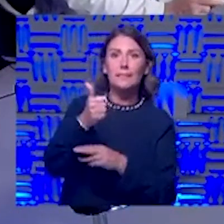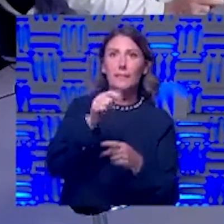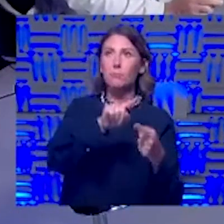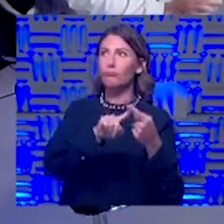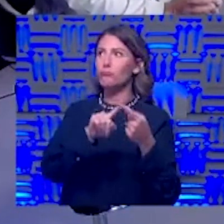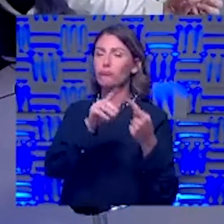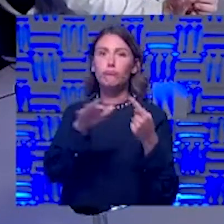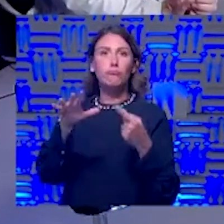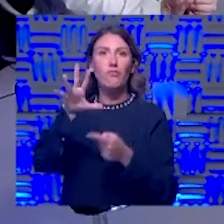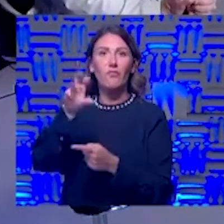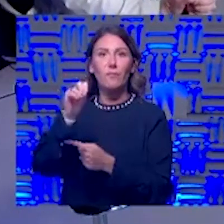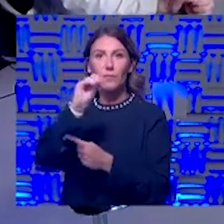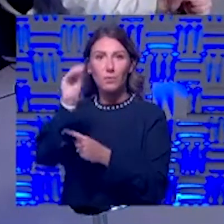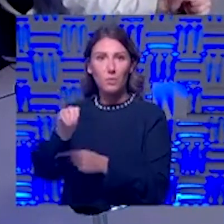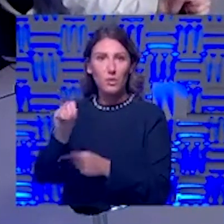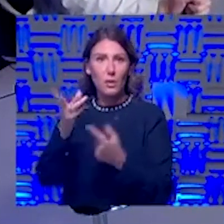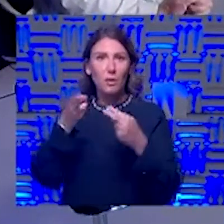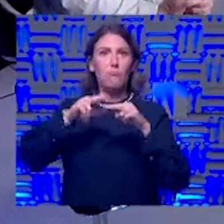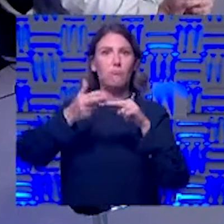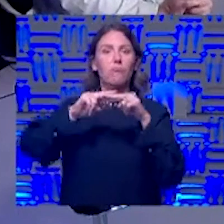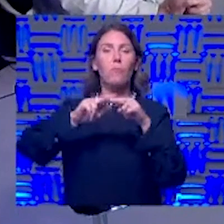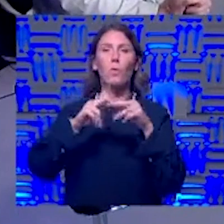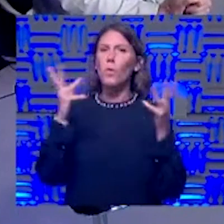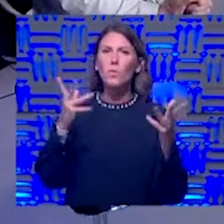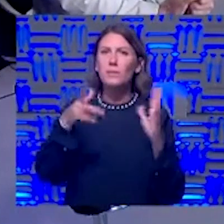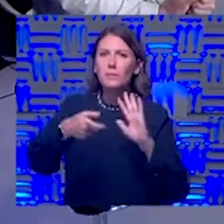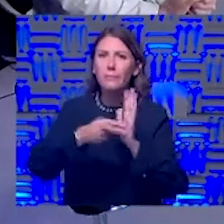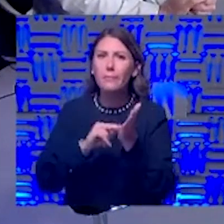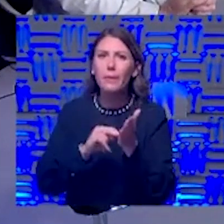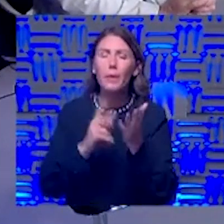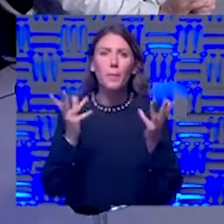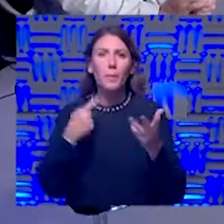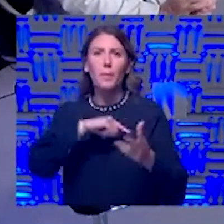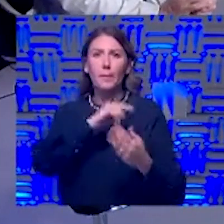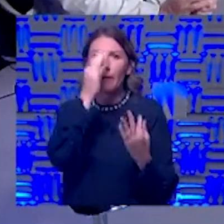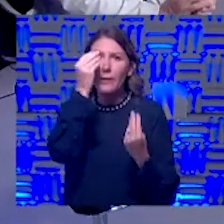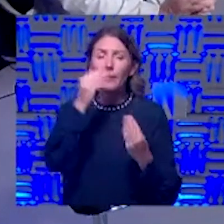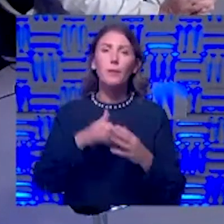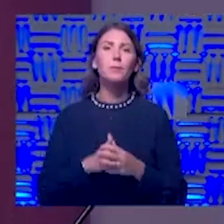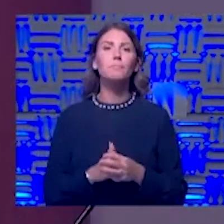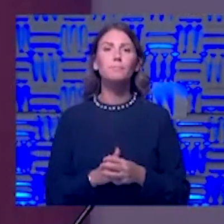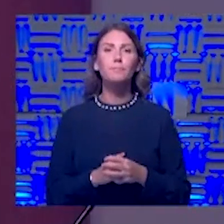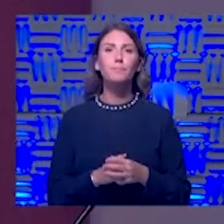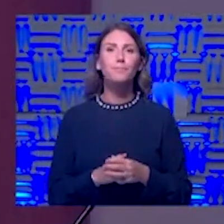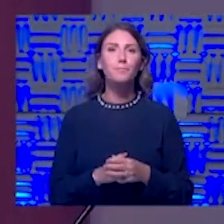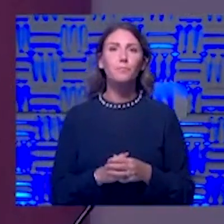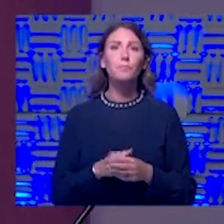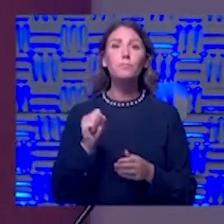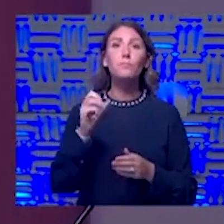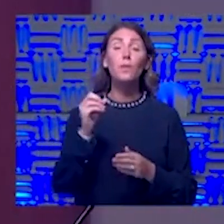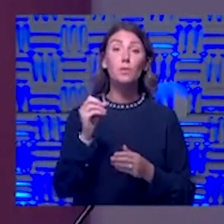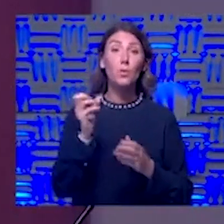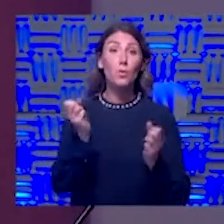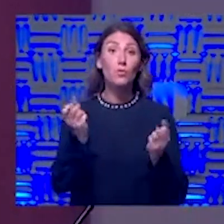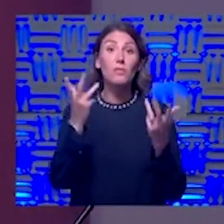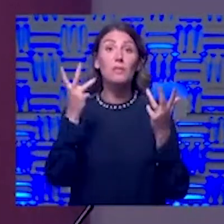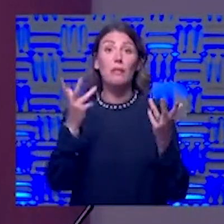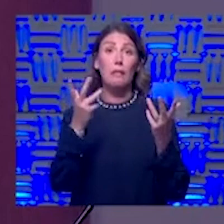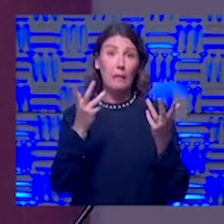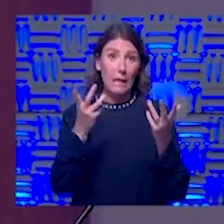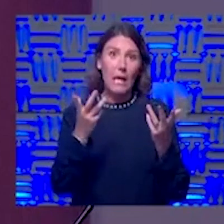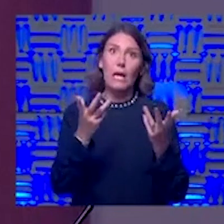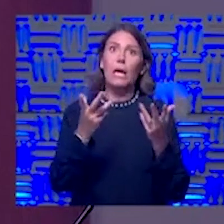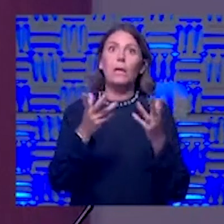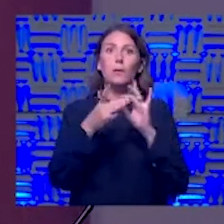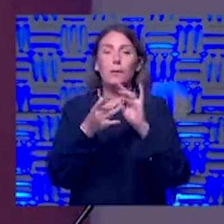So what is this telling us? What are we thinking? Yeah. So there's a lot to unpack and a lot of